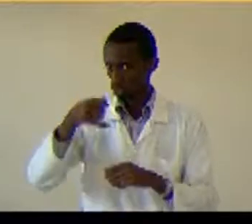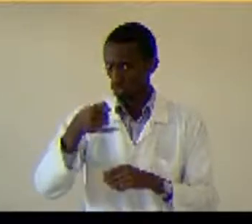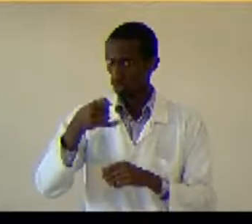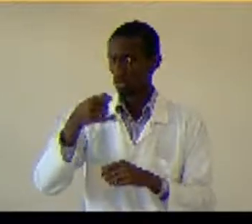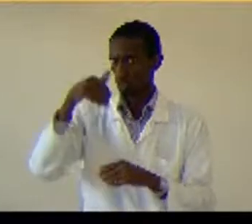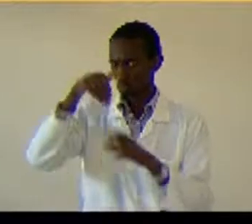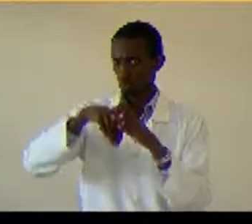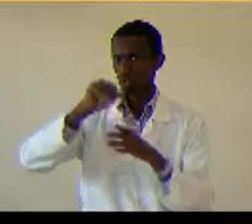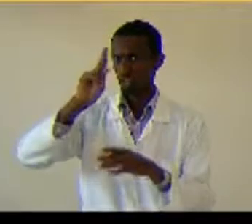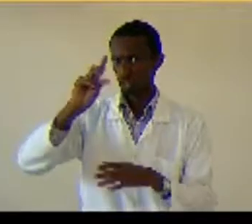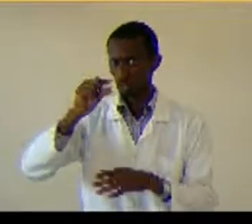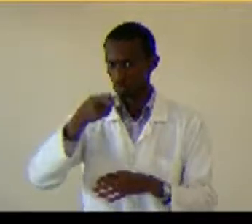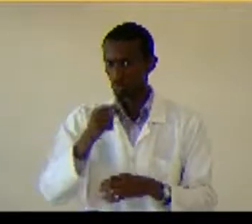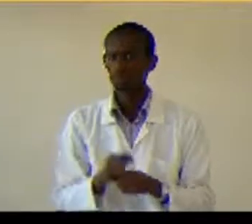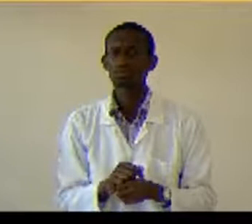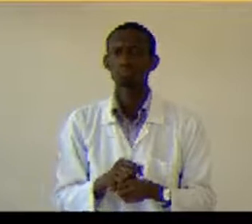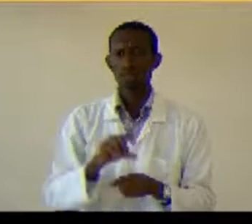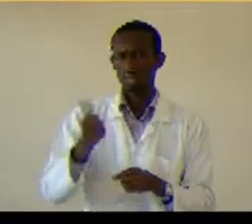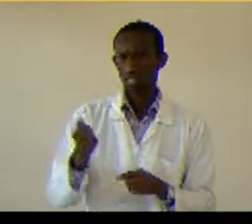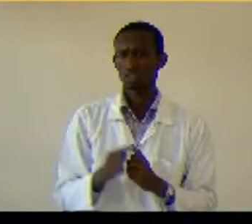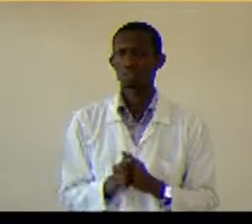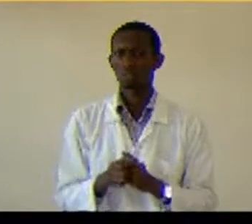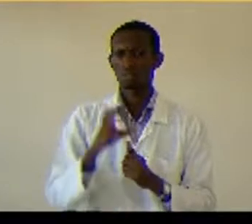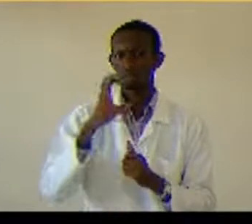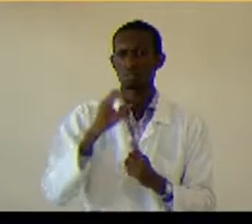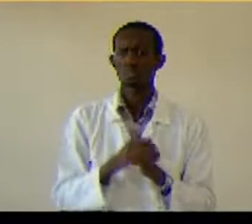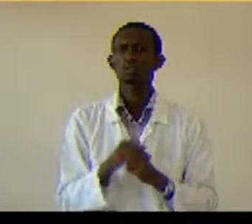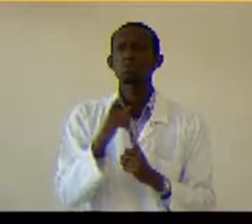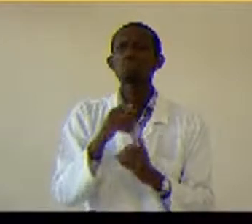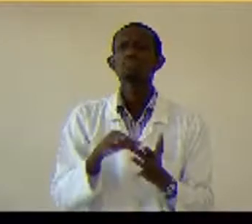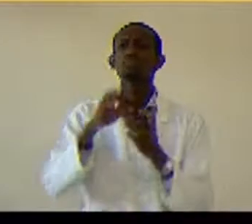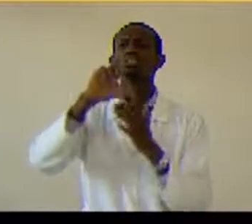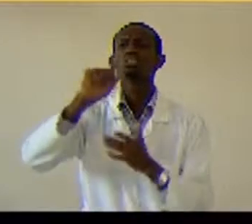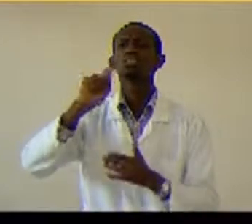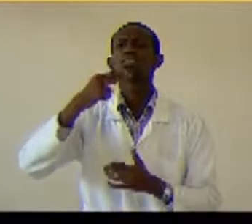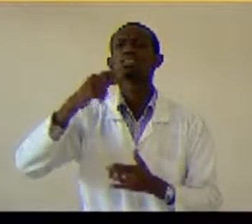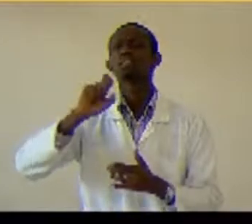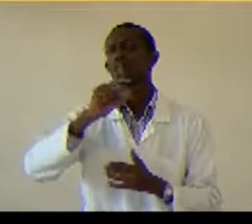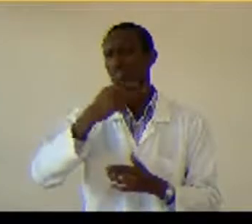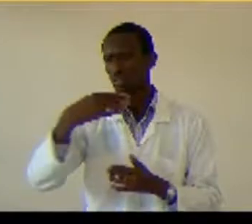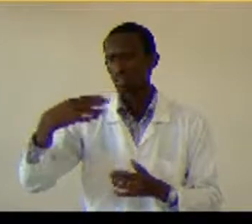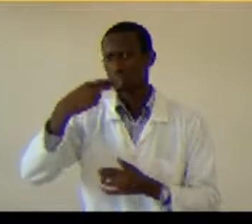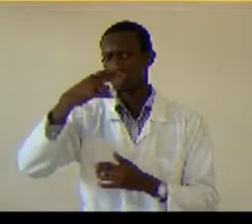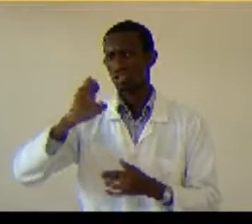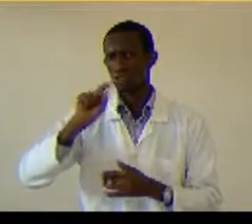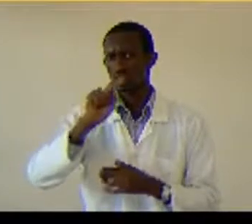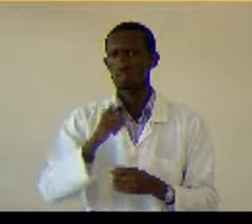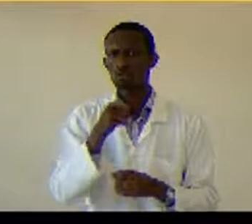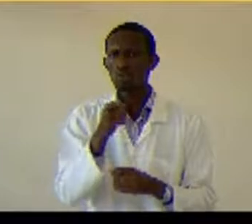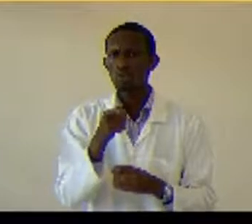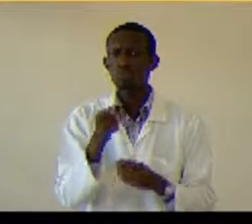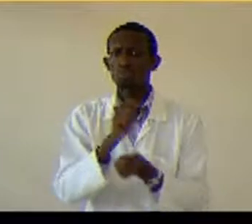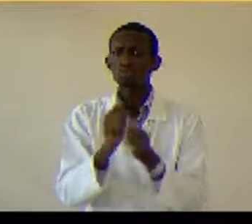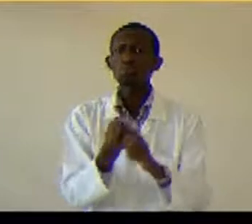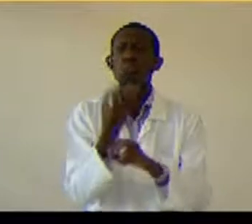the specific latent heat of vaporization of mercury is 294 joules